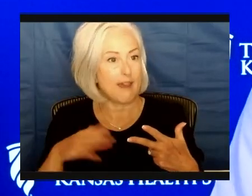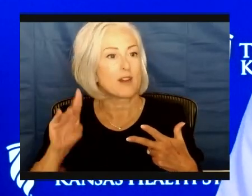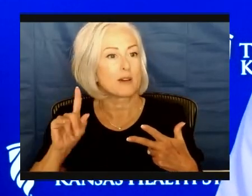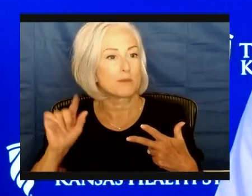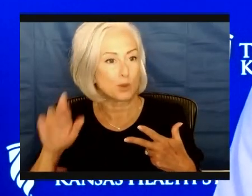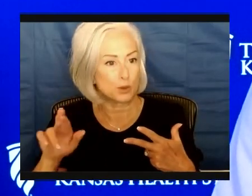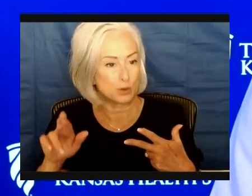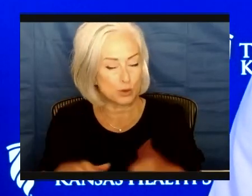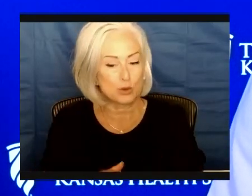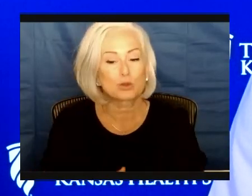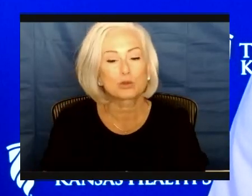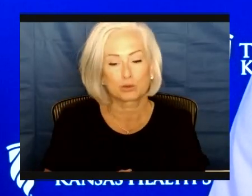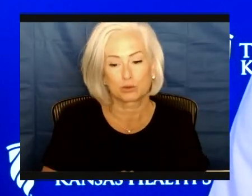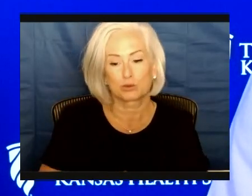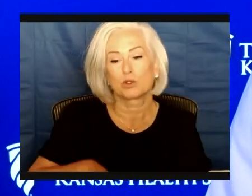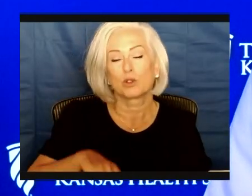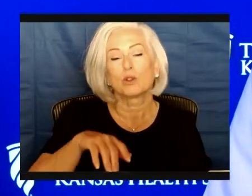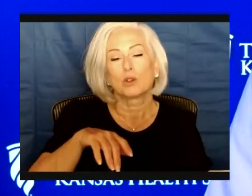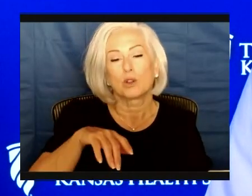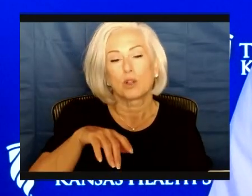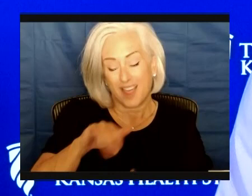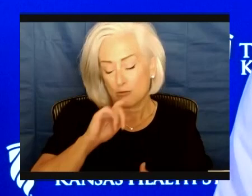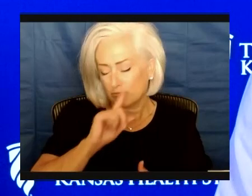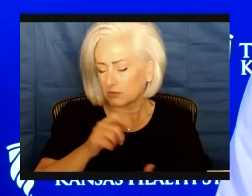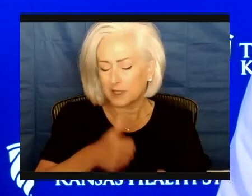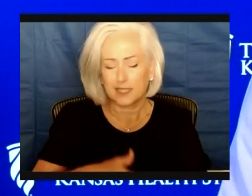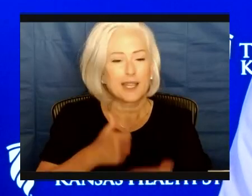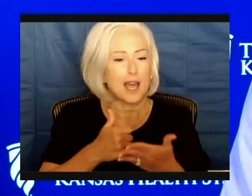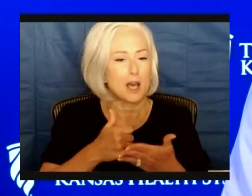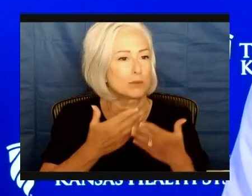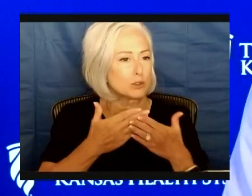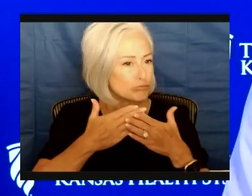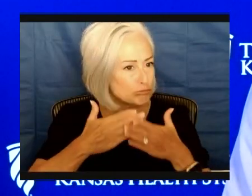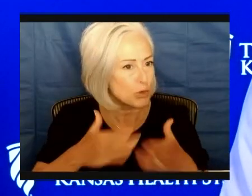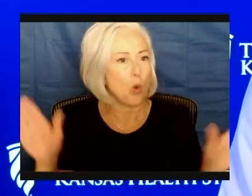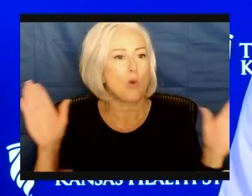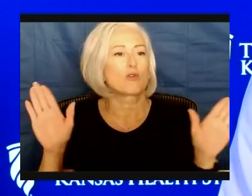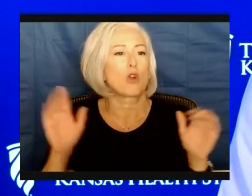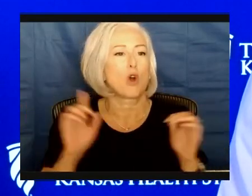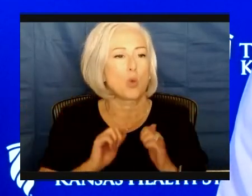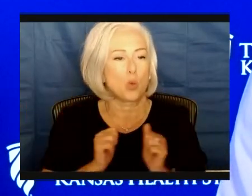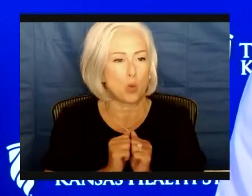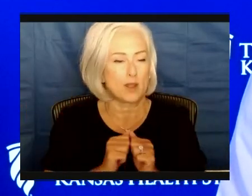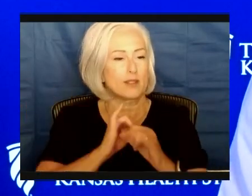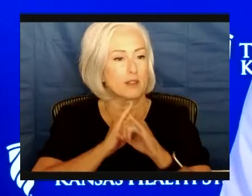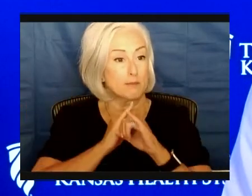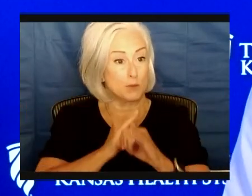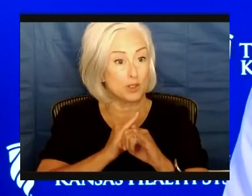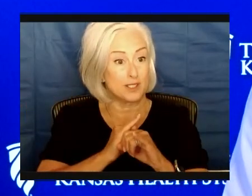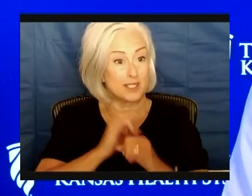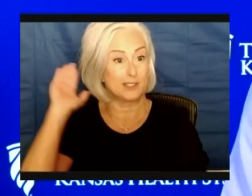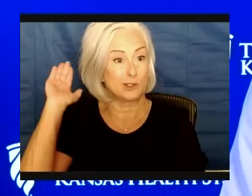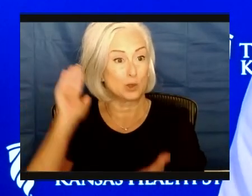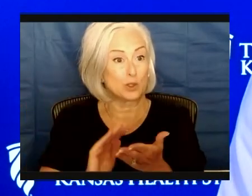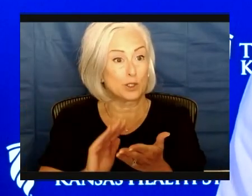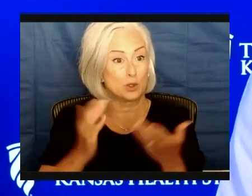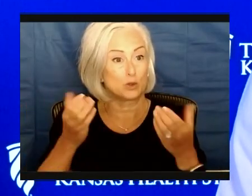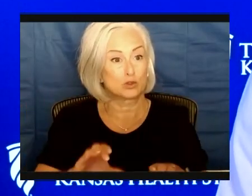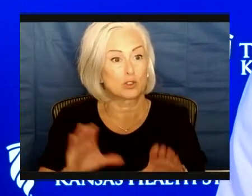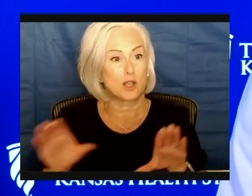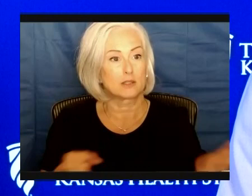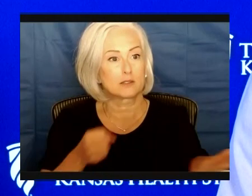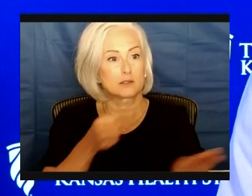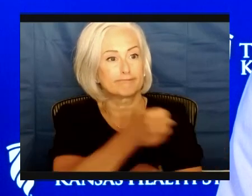with individual immunity overall to help reduce your chance of hospitalization. But I'm not really, I don't have too much